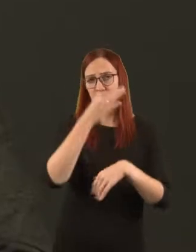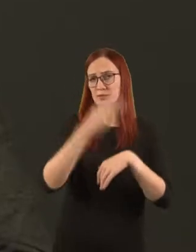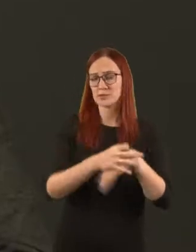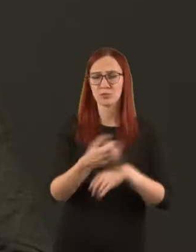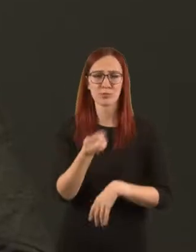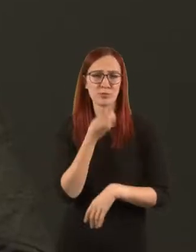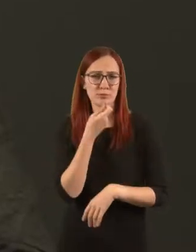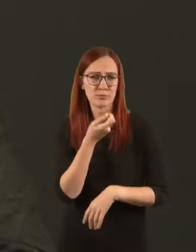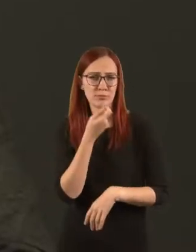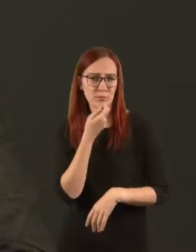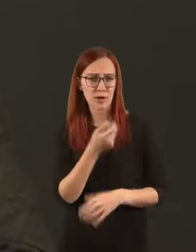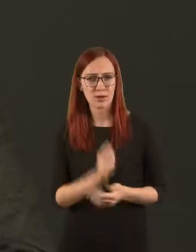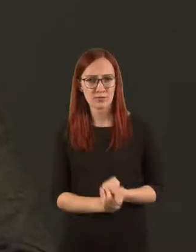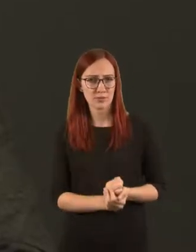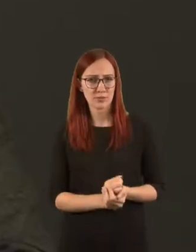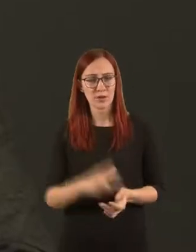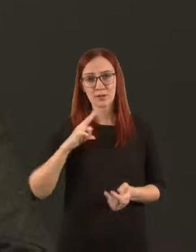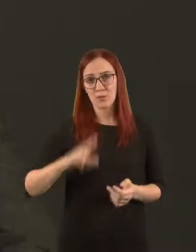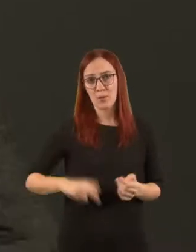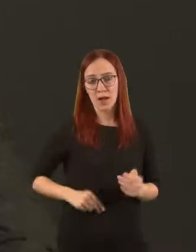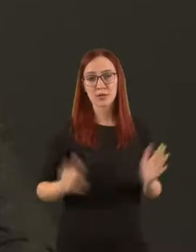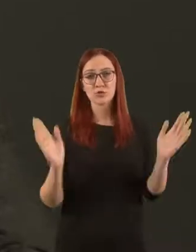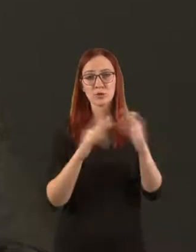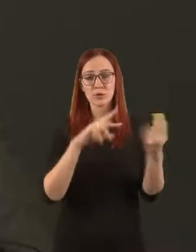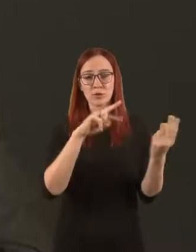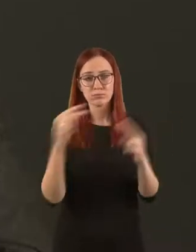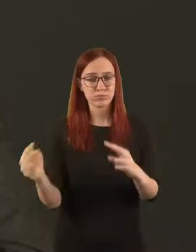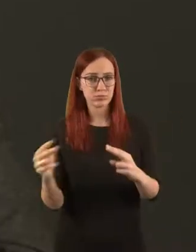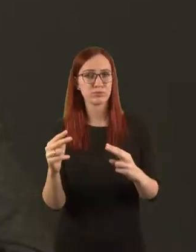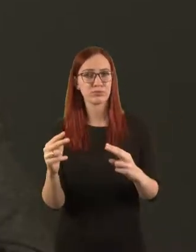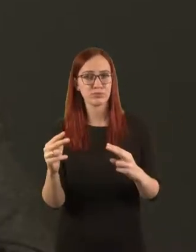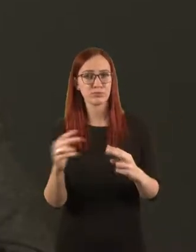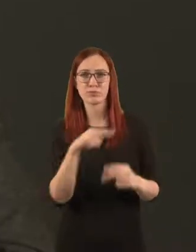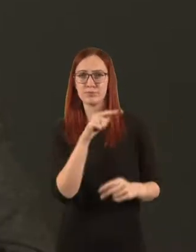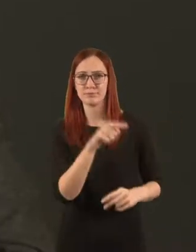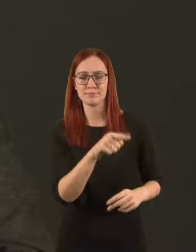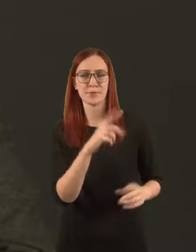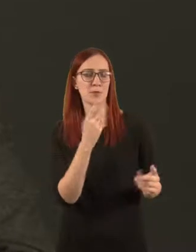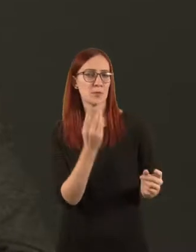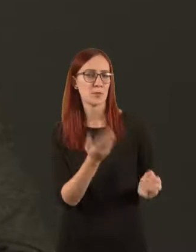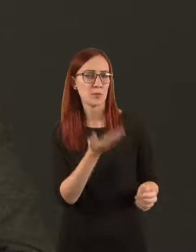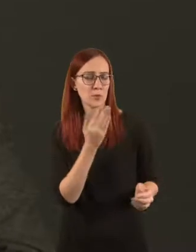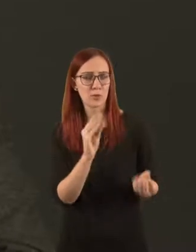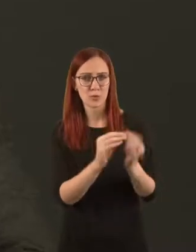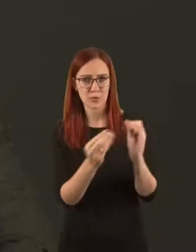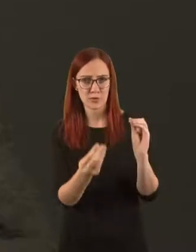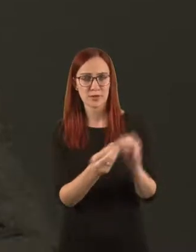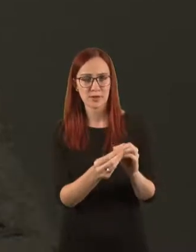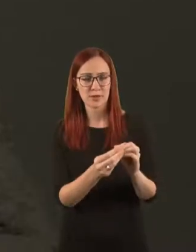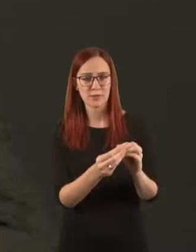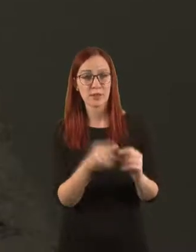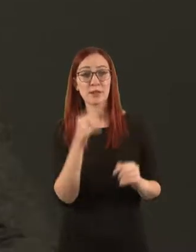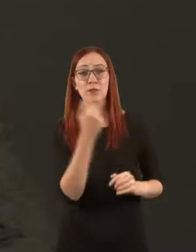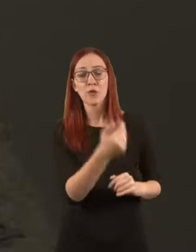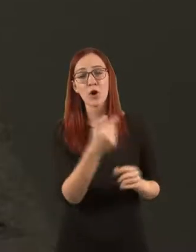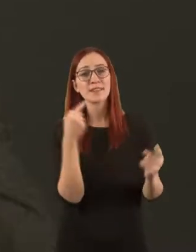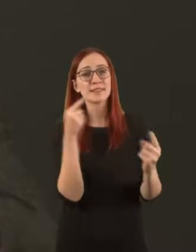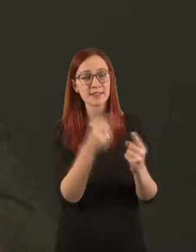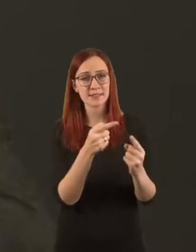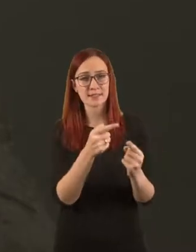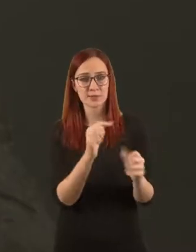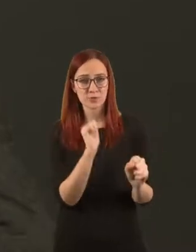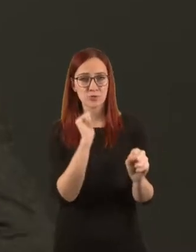Conference. And we see that there are a lot of countries, the commitments of which in relation to